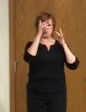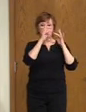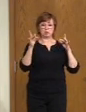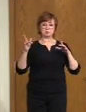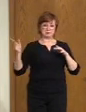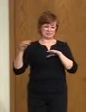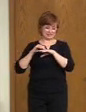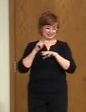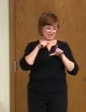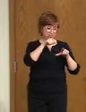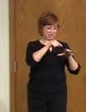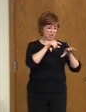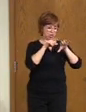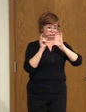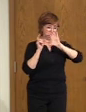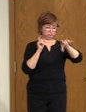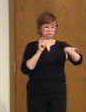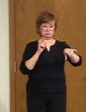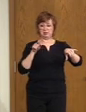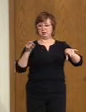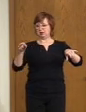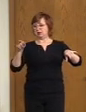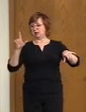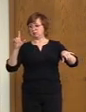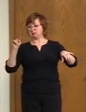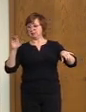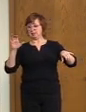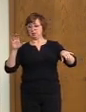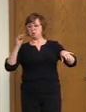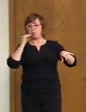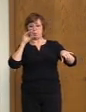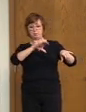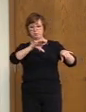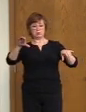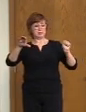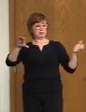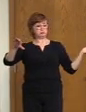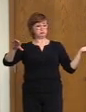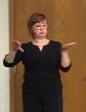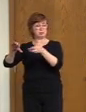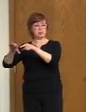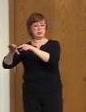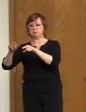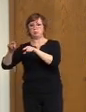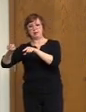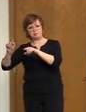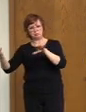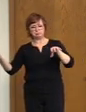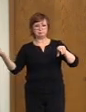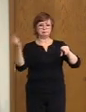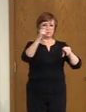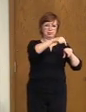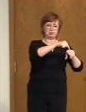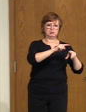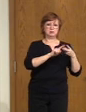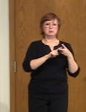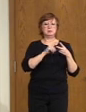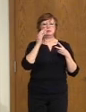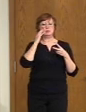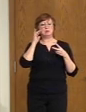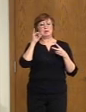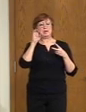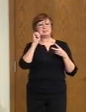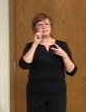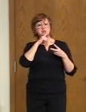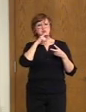stay there. There's also very complex rules in terms of dry ice, how many times a day you